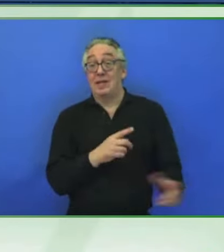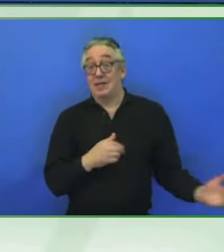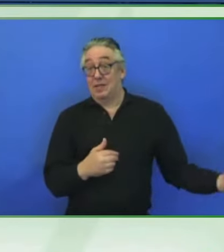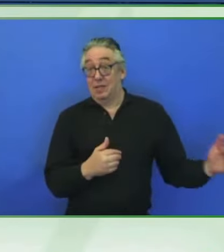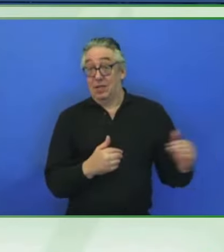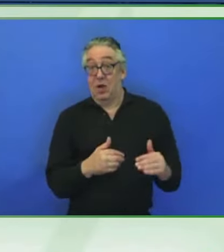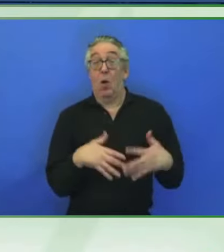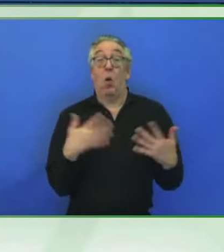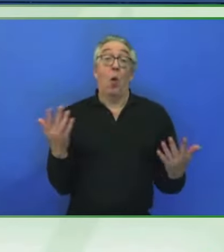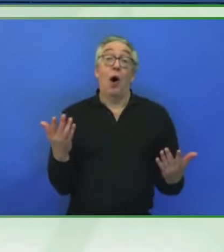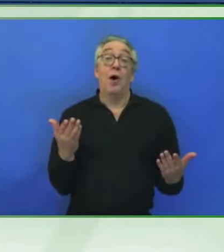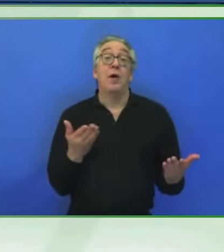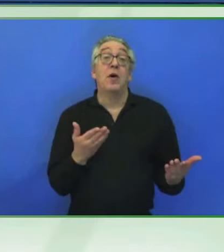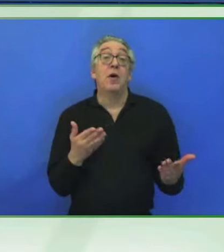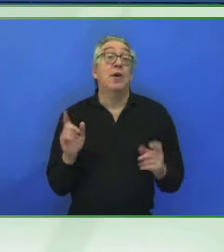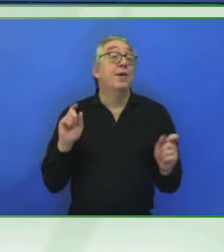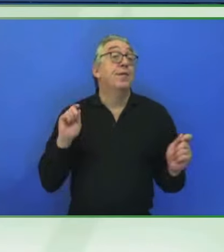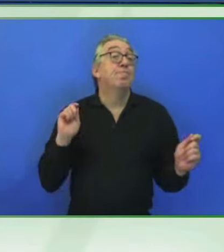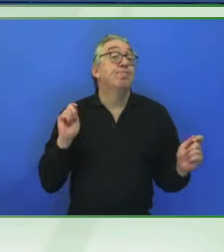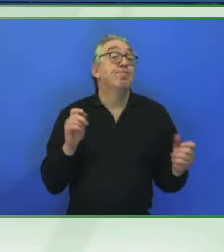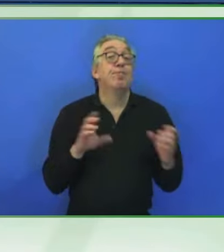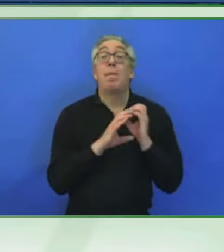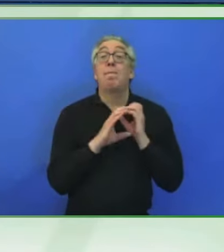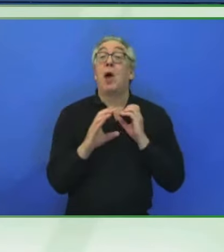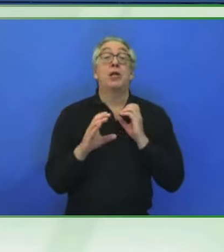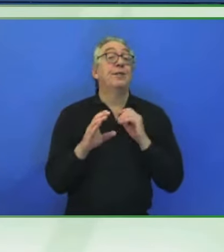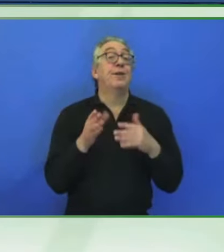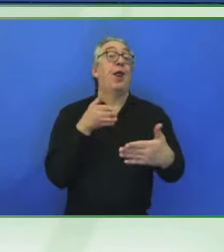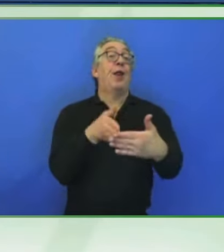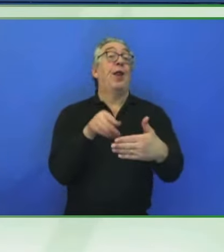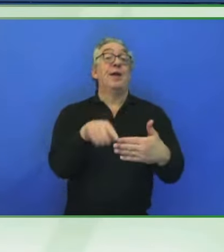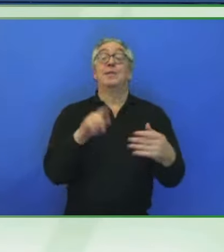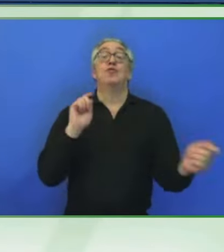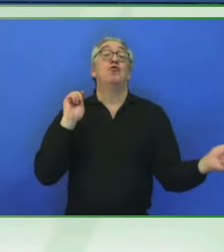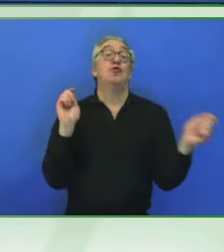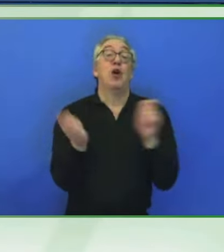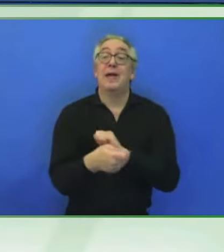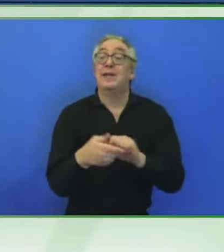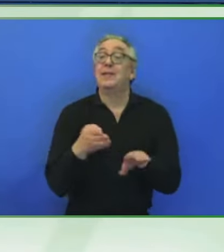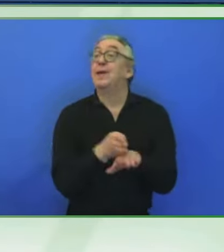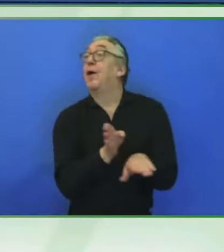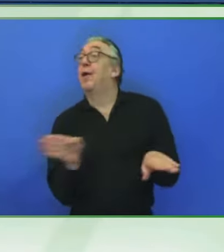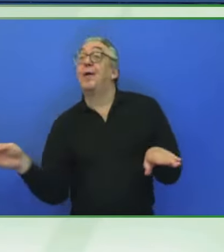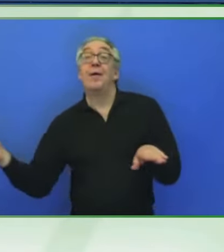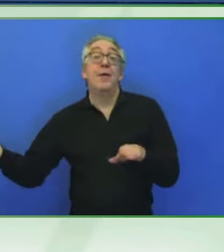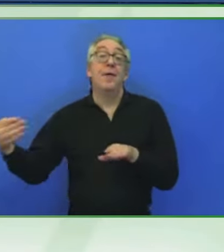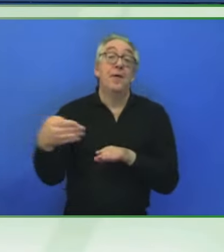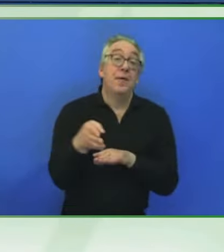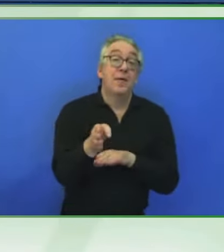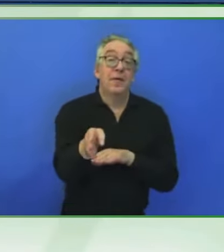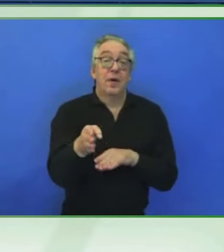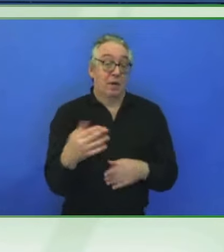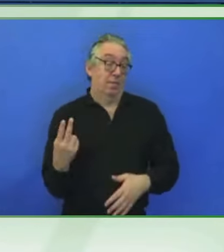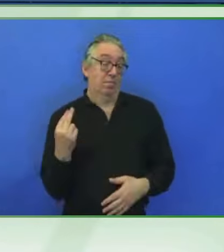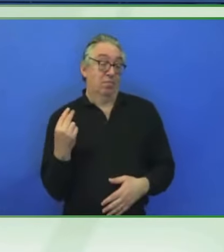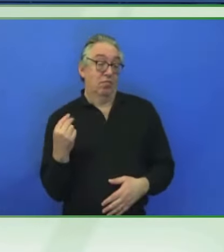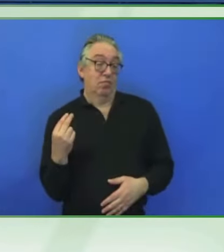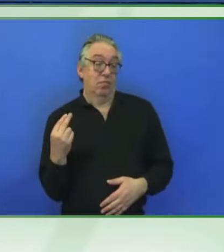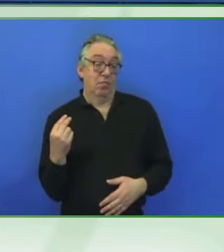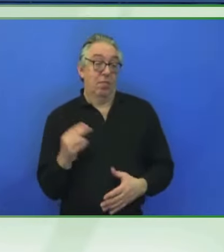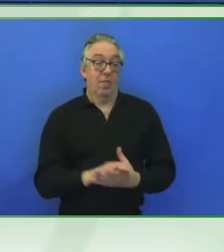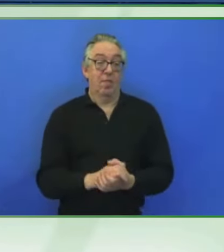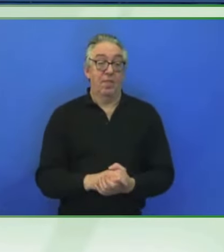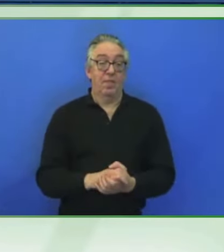In a metro station, each space is labeled with its description: access, lobby, sales